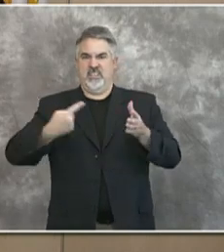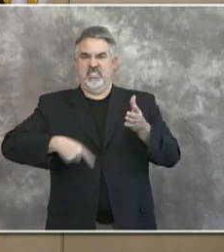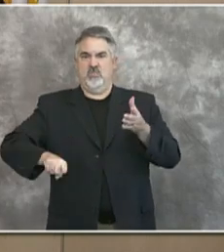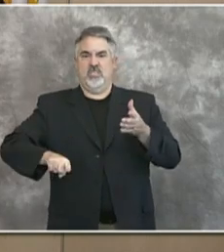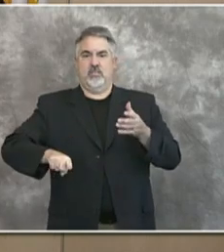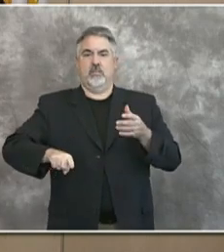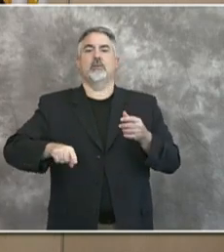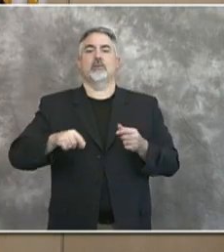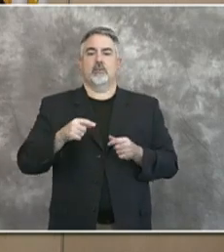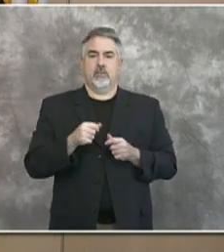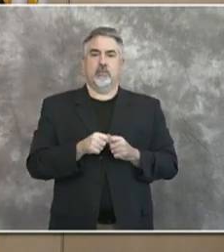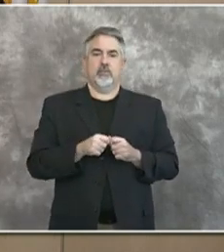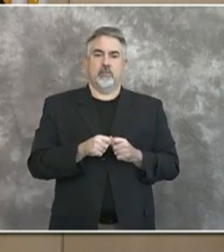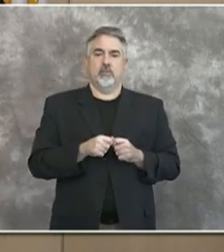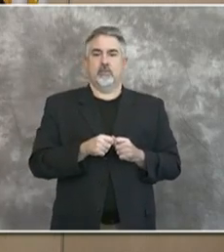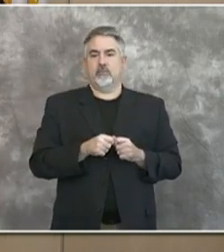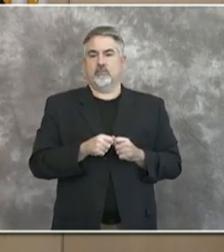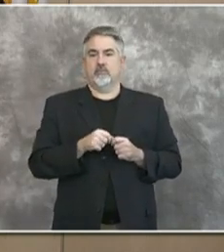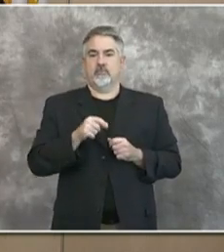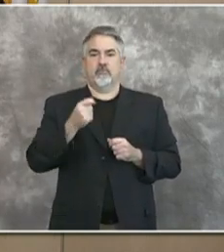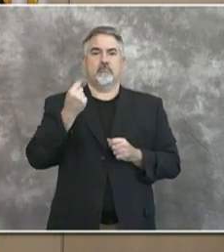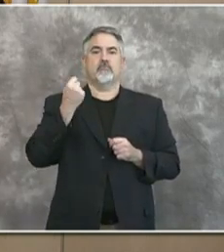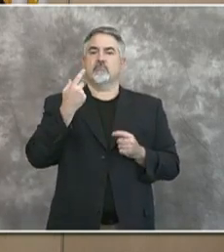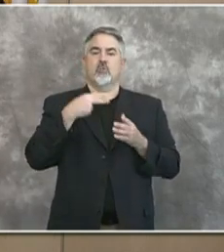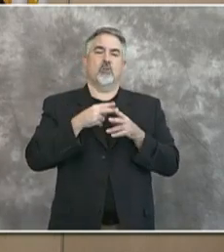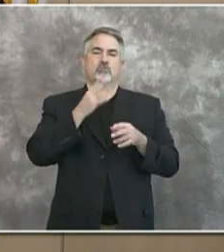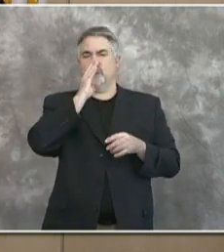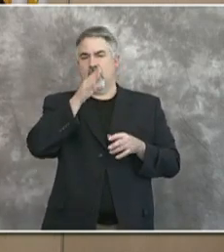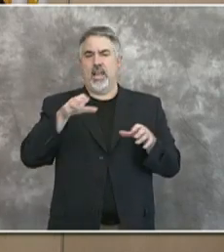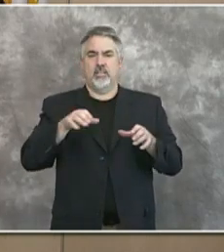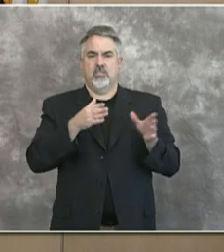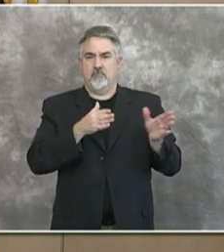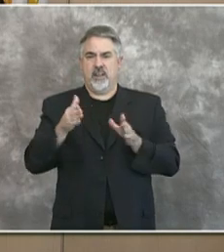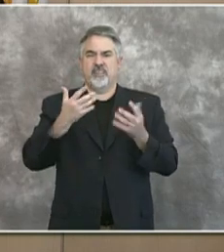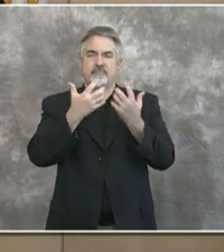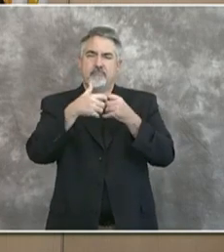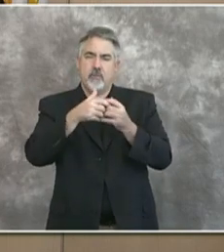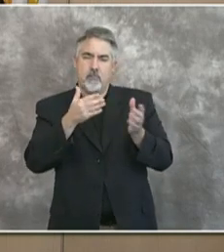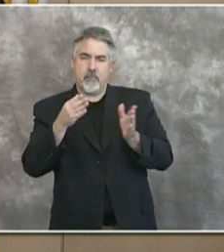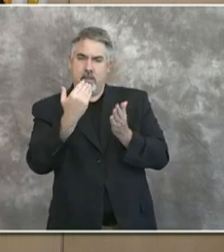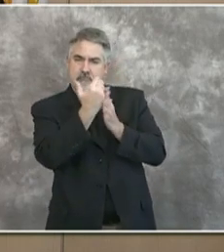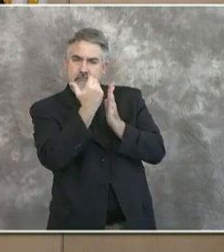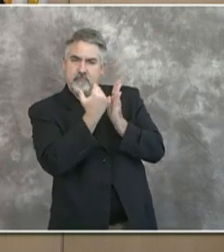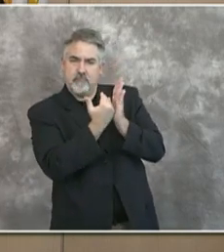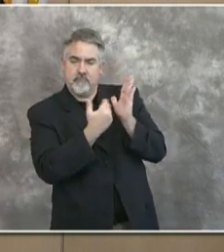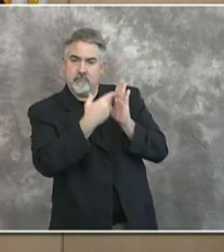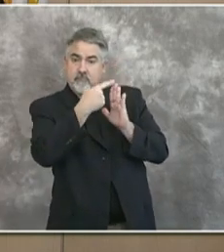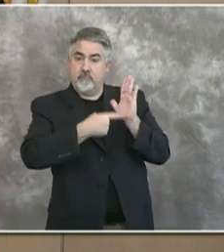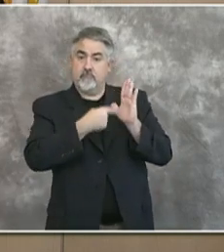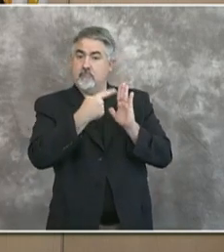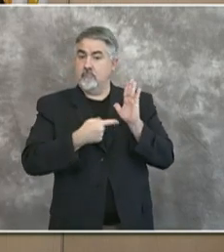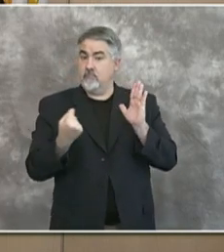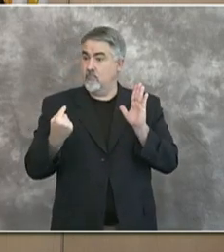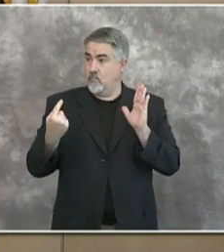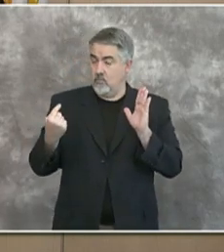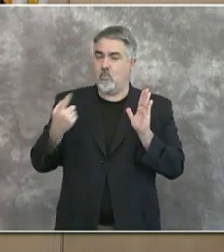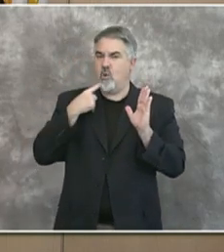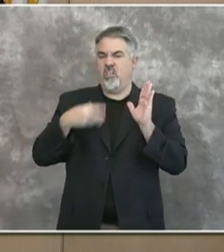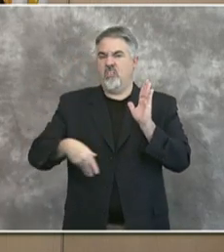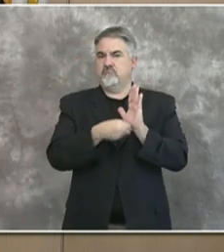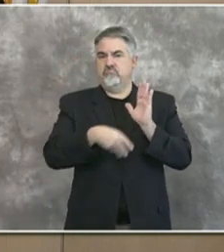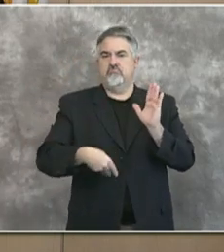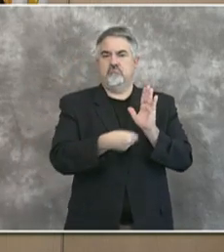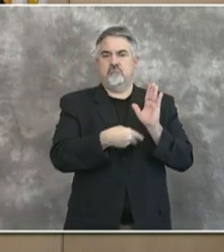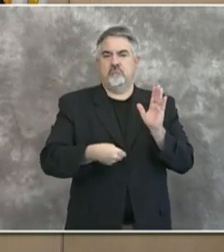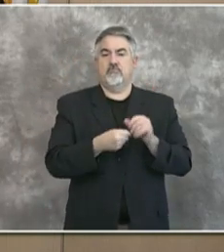that we have developed and add any additional elements as they see fit. Key objectives to date